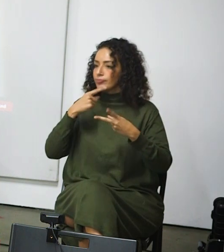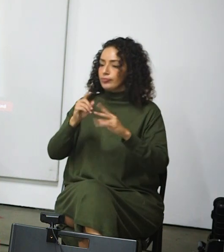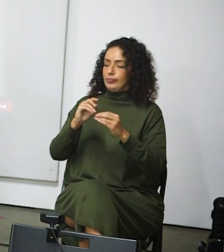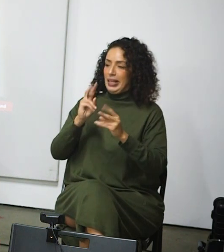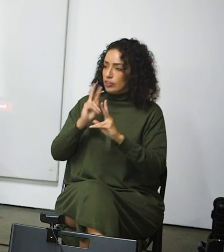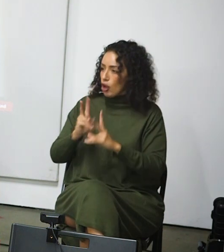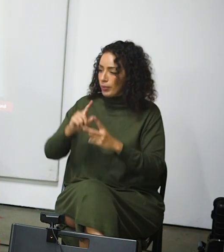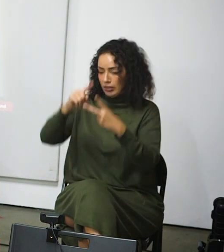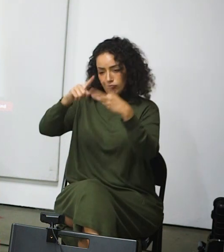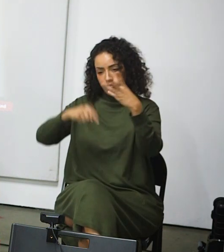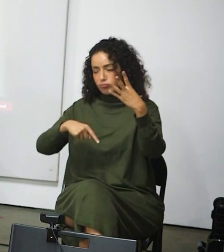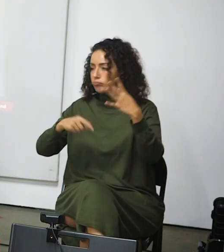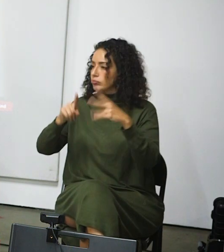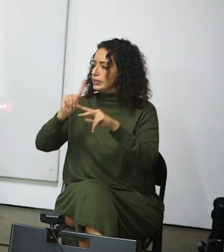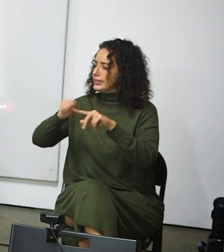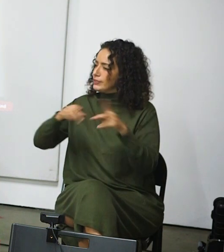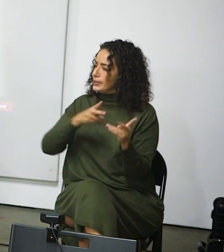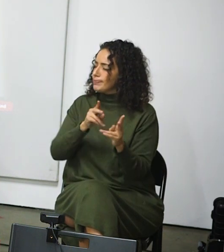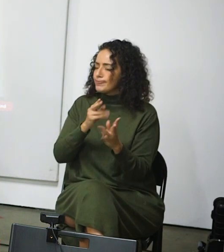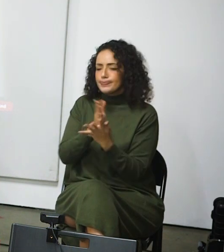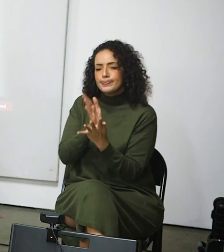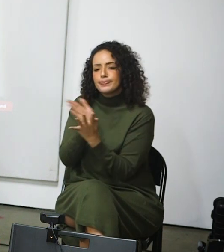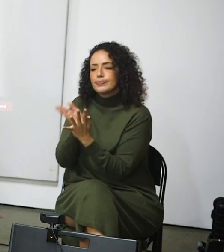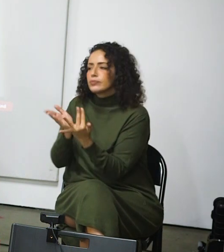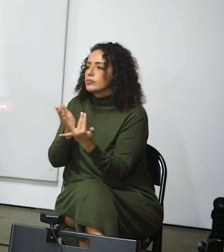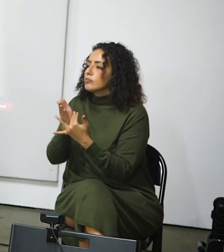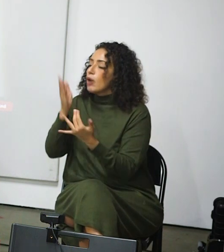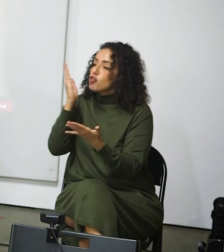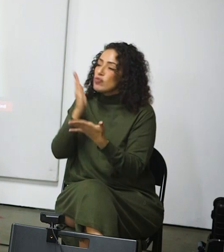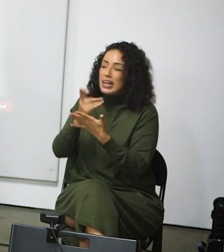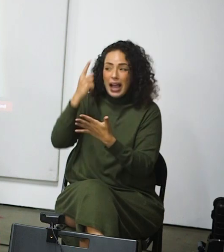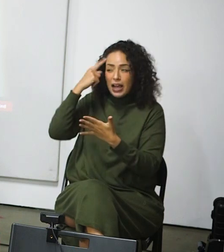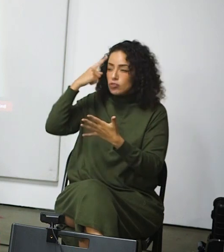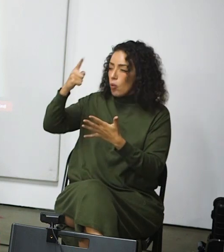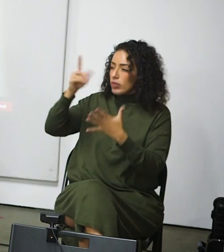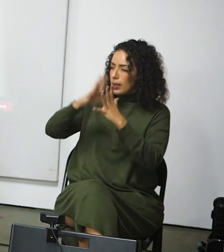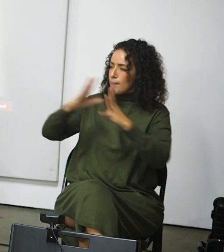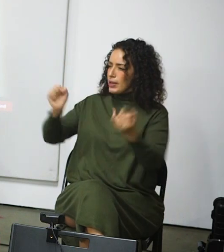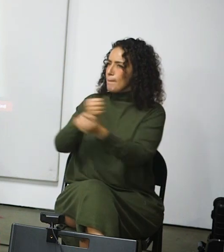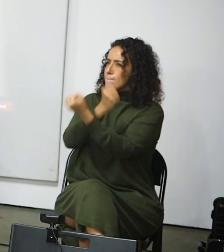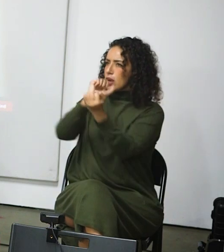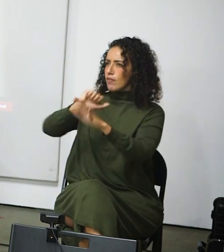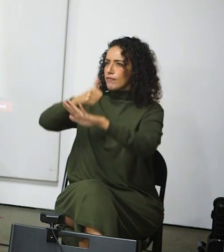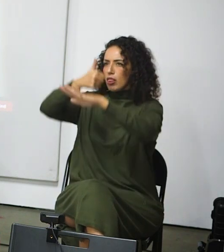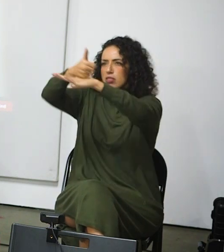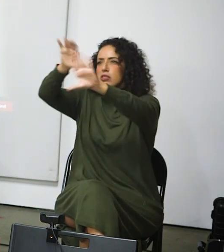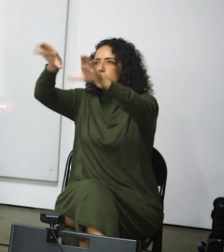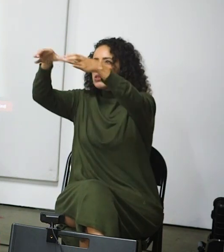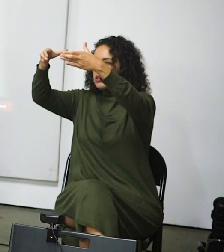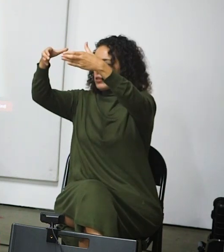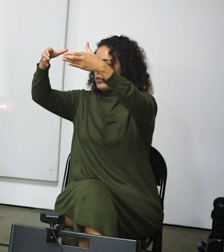big organizations that are leading on this. It tends to be